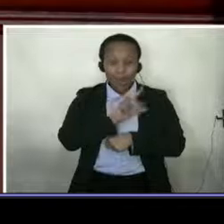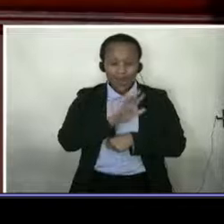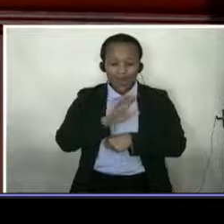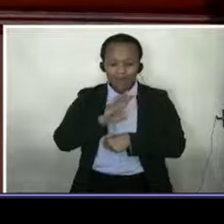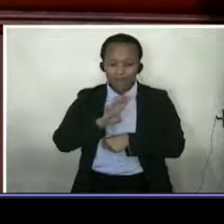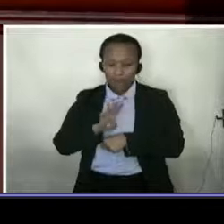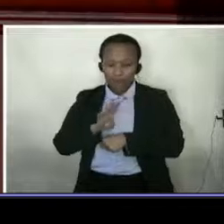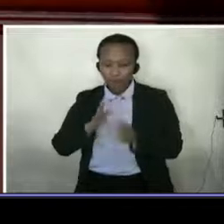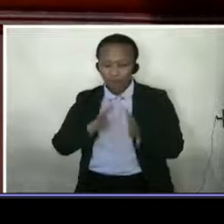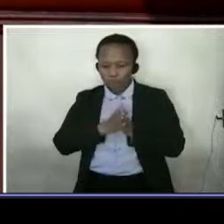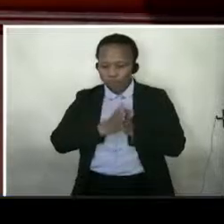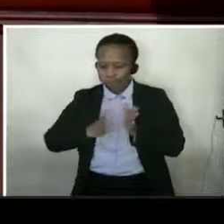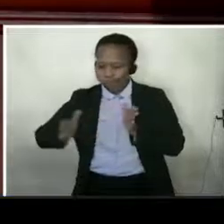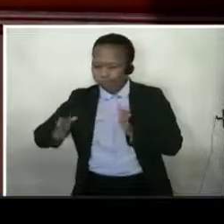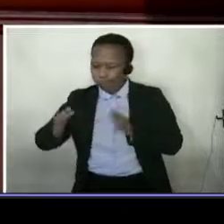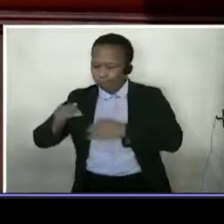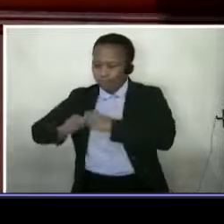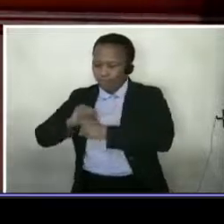1994 to 2003. It's a mess of